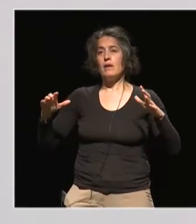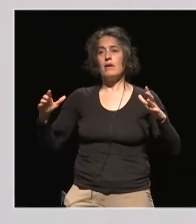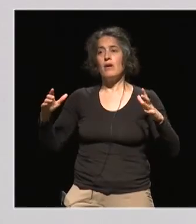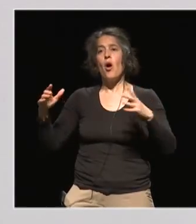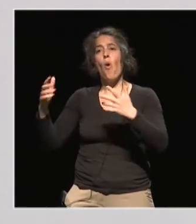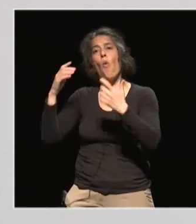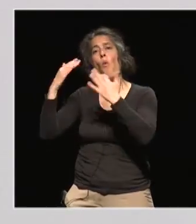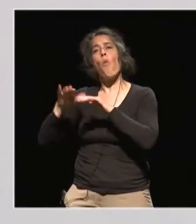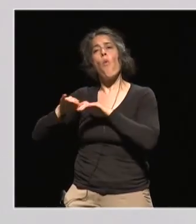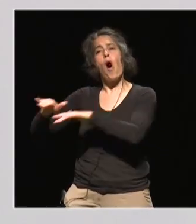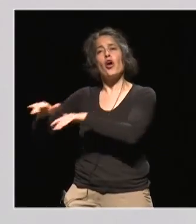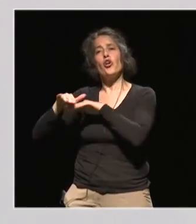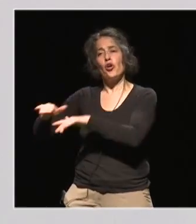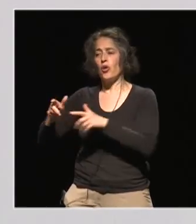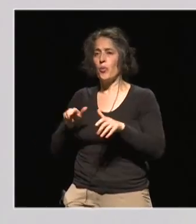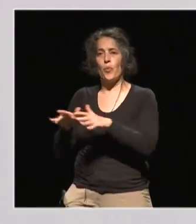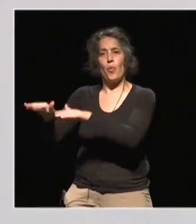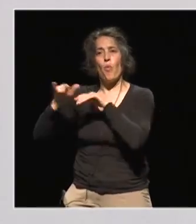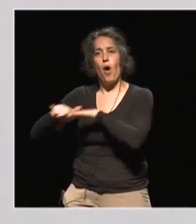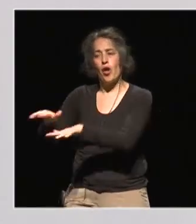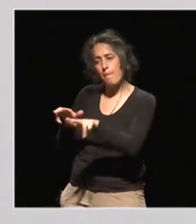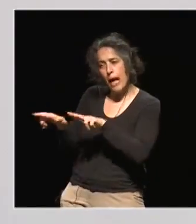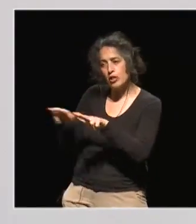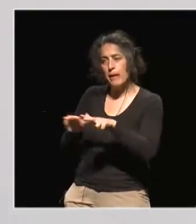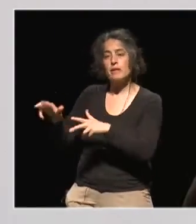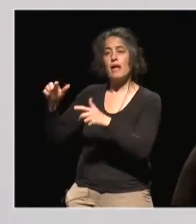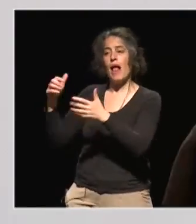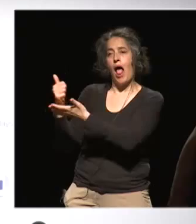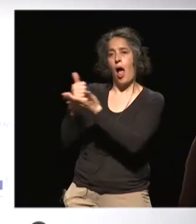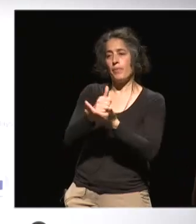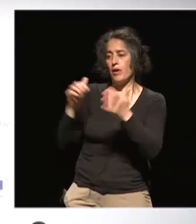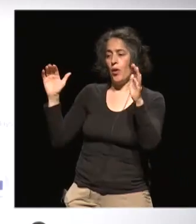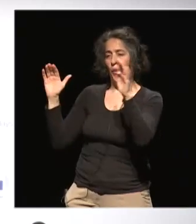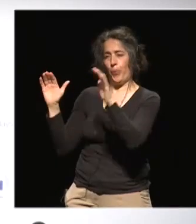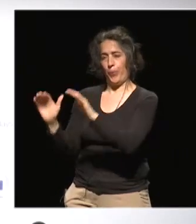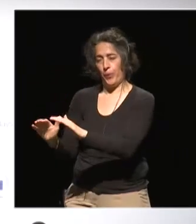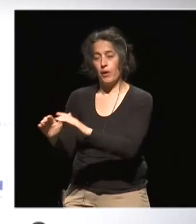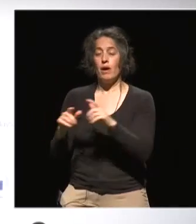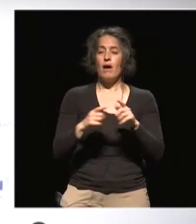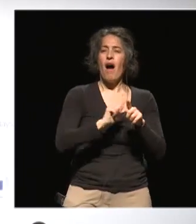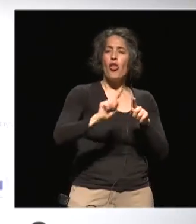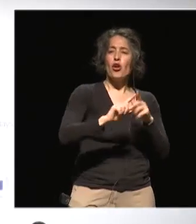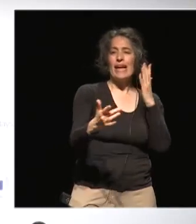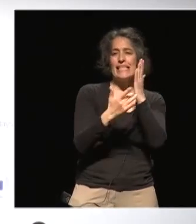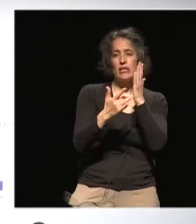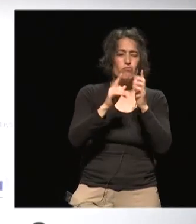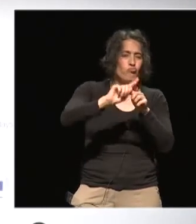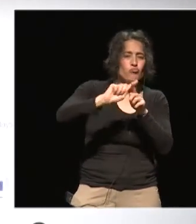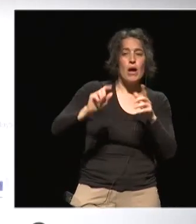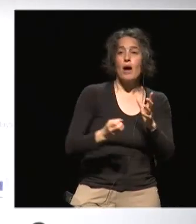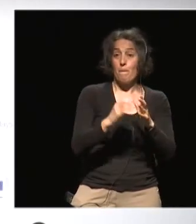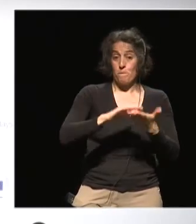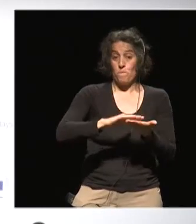watershed management practices. This is what I can say. Okay, thanks so much. Are you saying, just to clarify what you said at the beginning, that your commitment